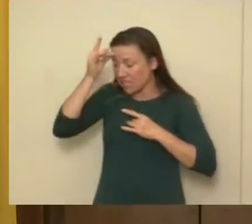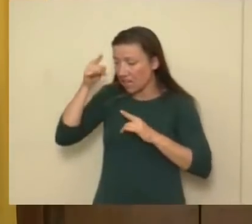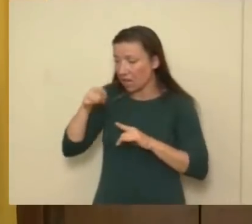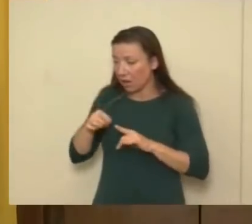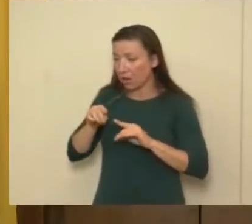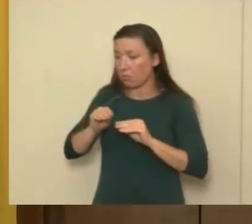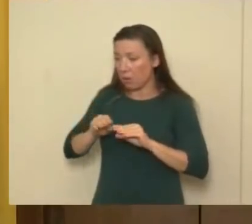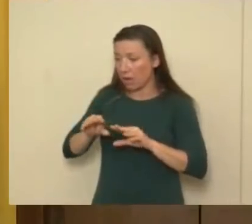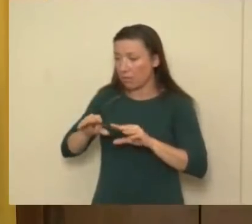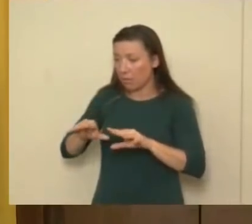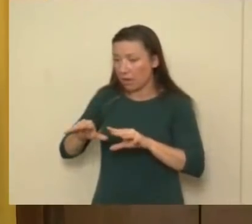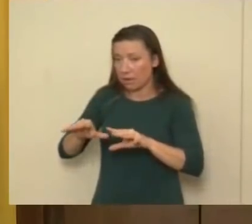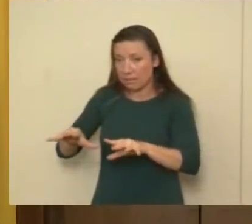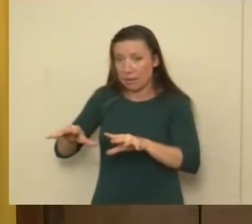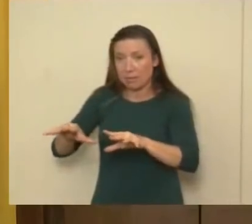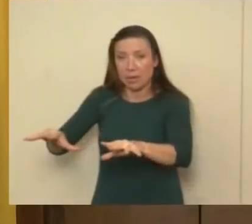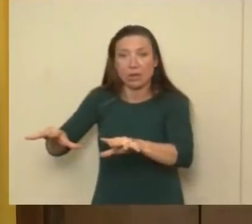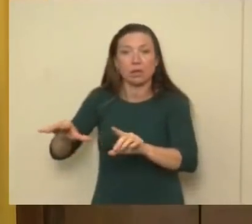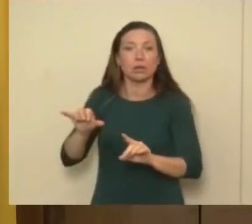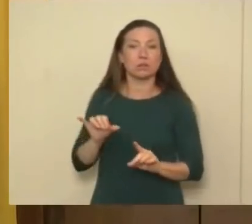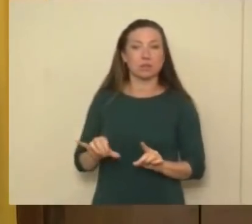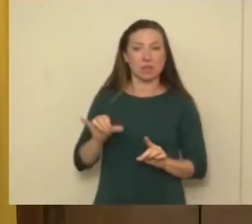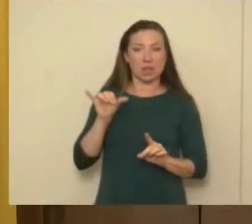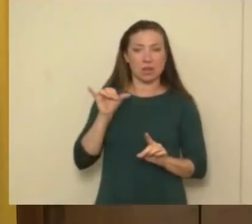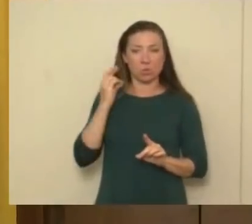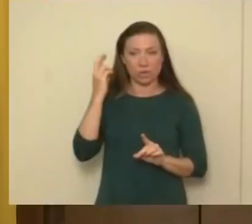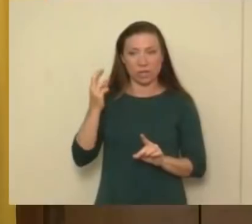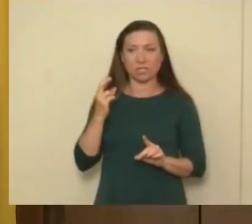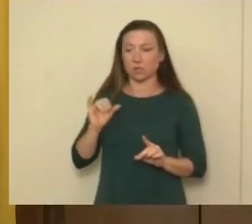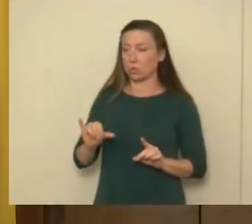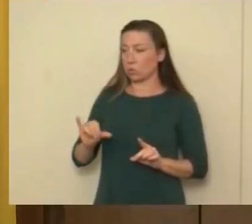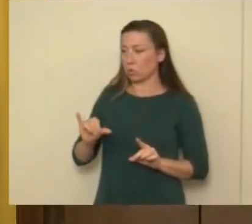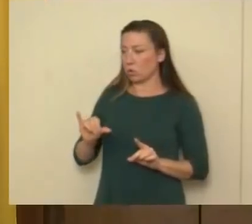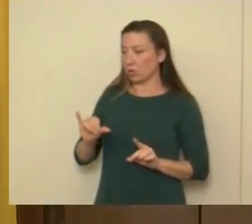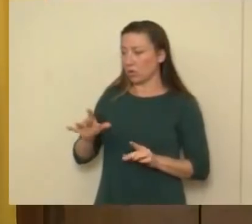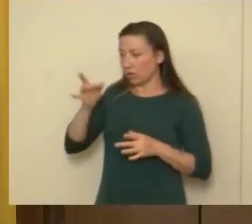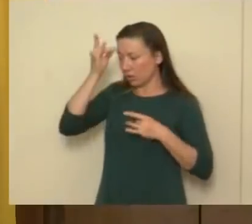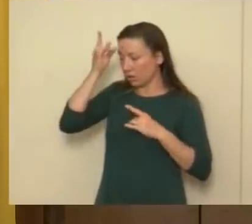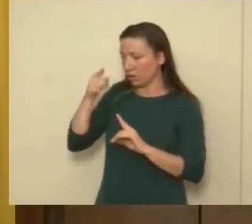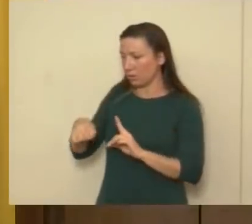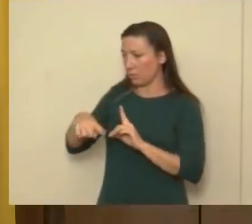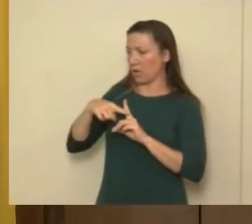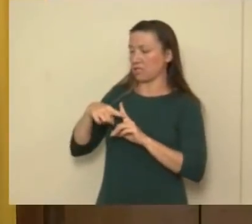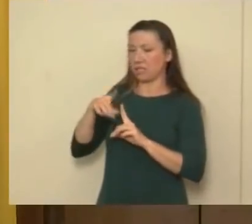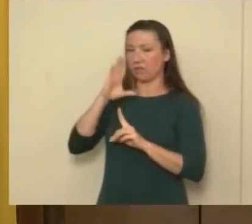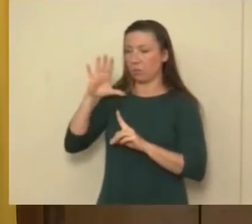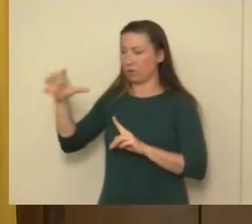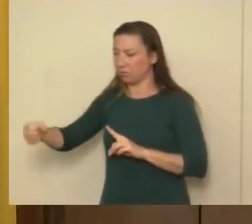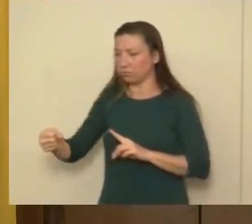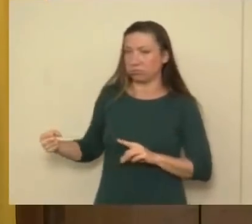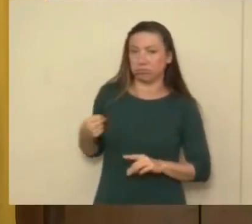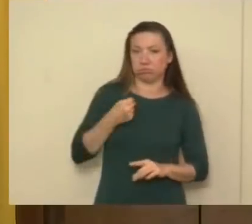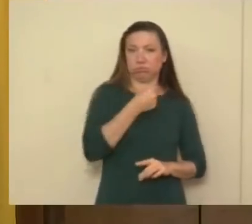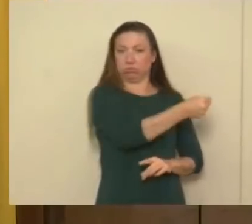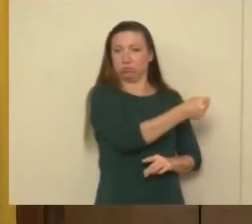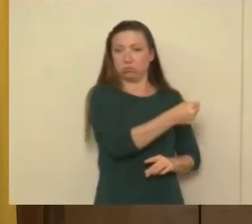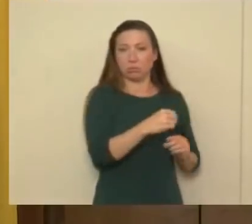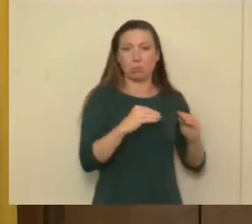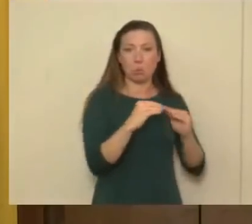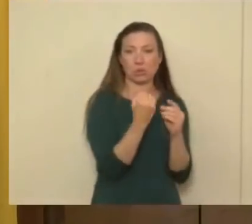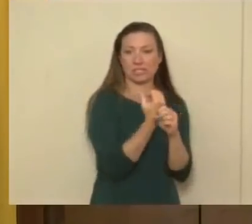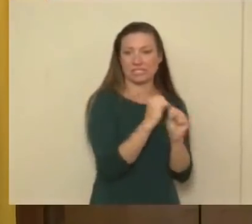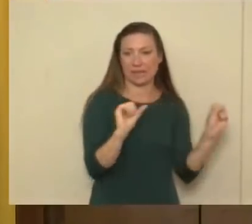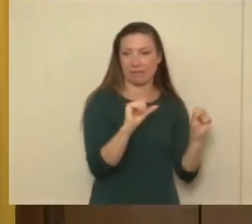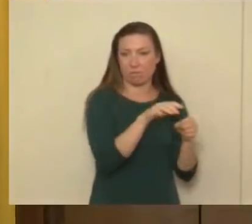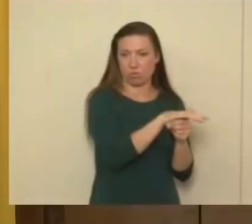They realized that they could take individuals immediately positive and move them to a safer, more COVID-contained